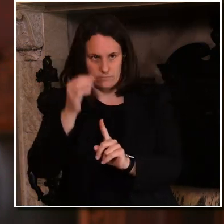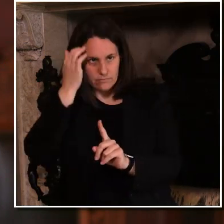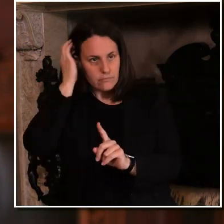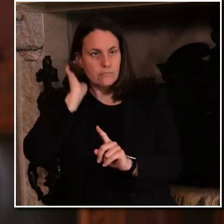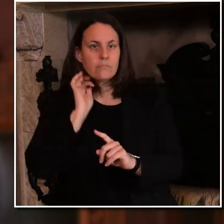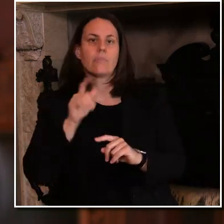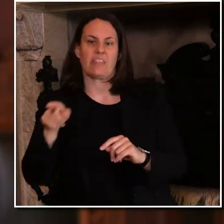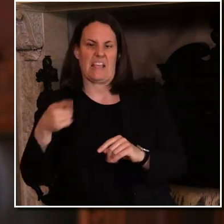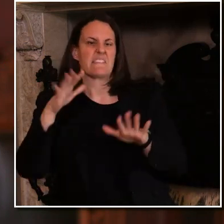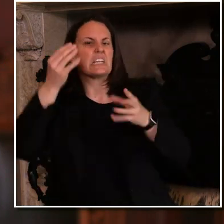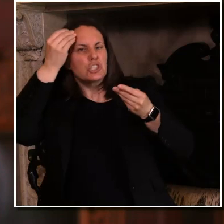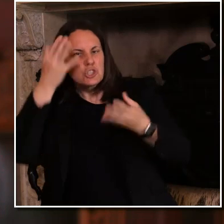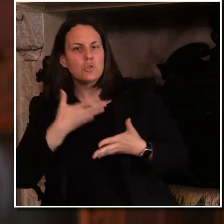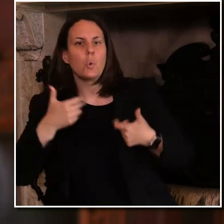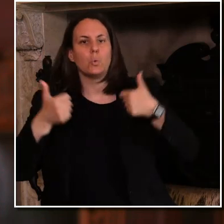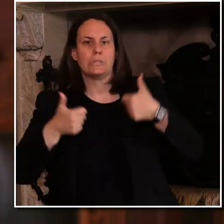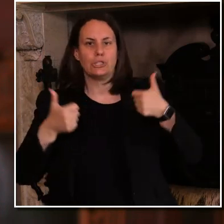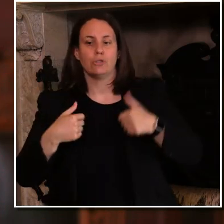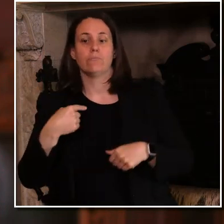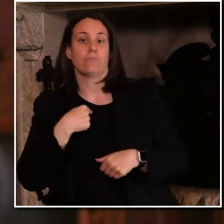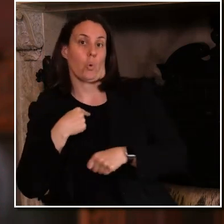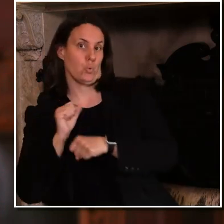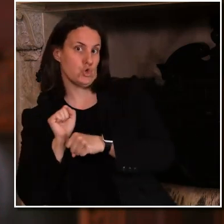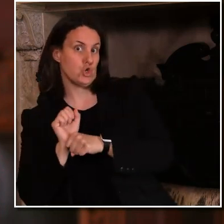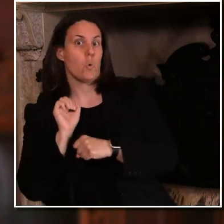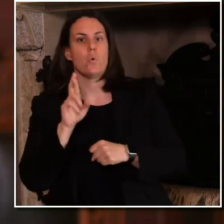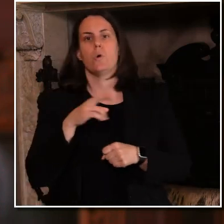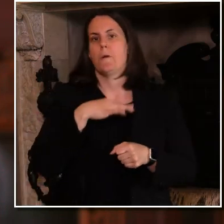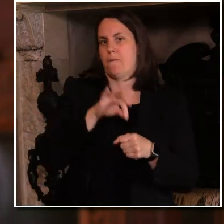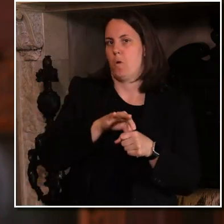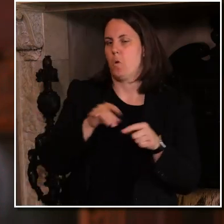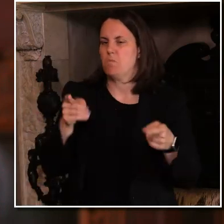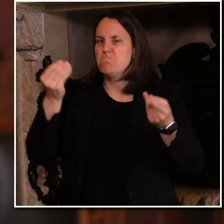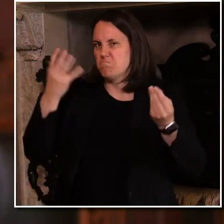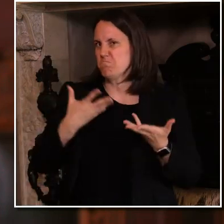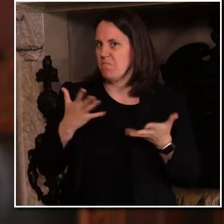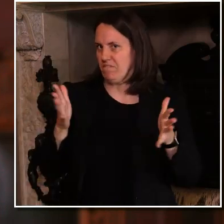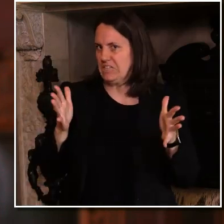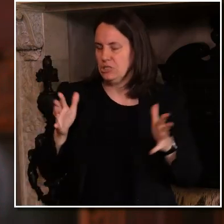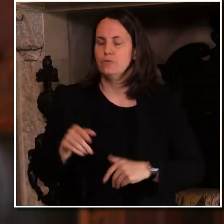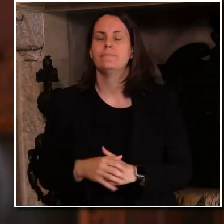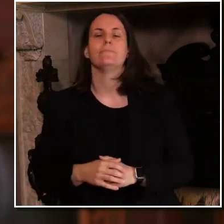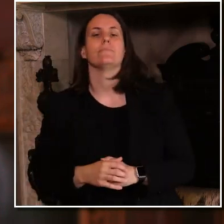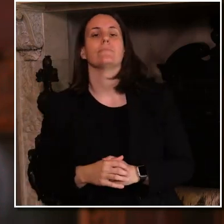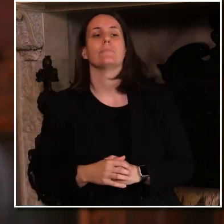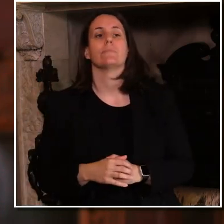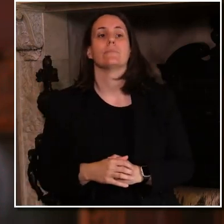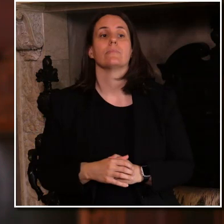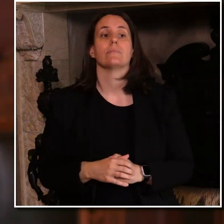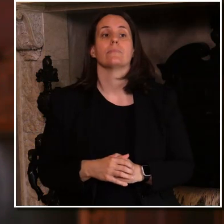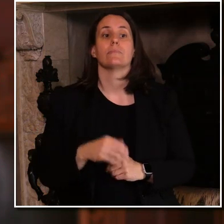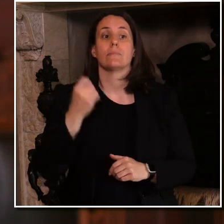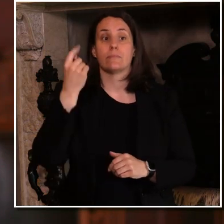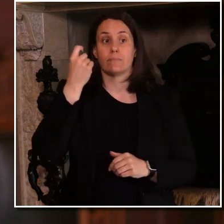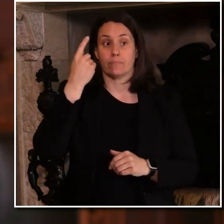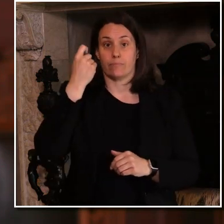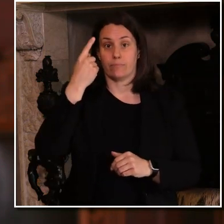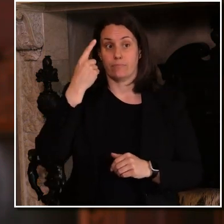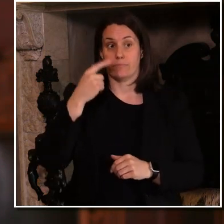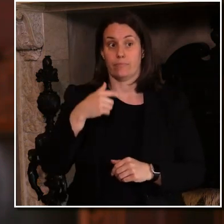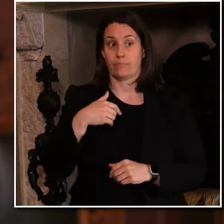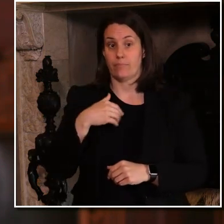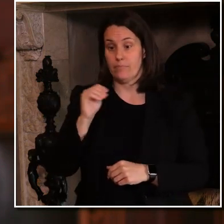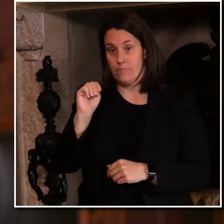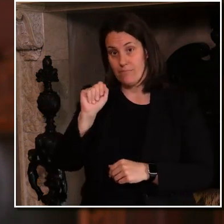day. We will continue for 30 days, so until May 7th, with that